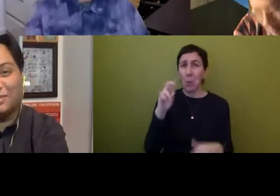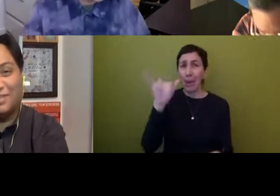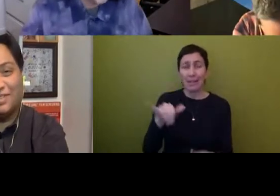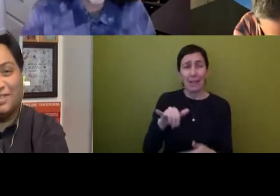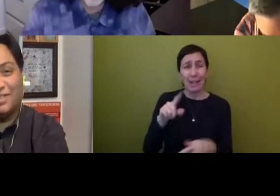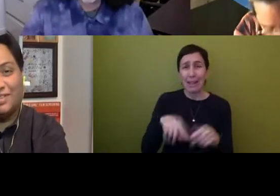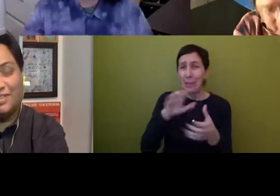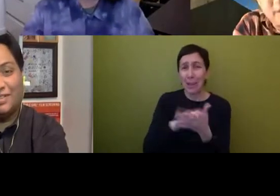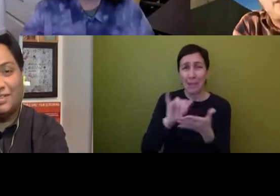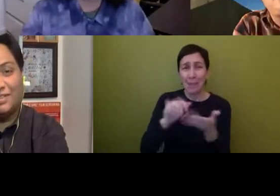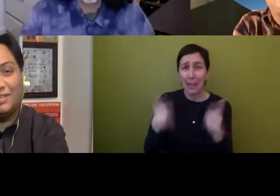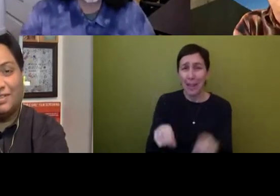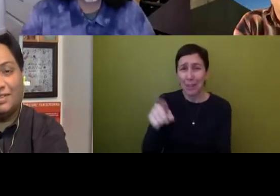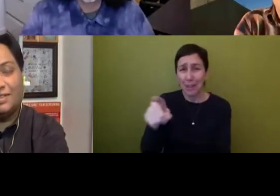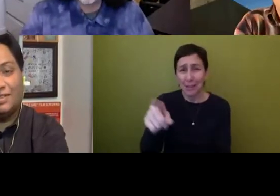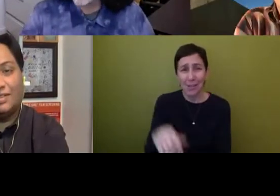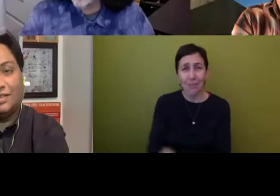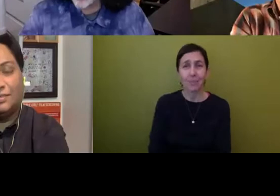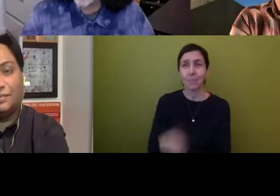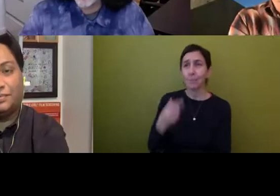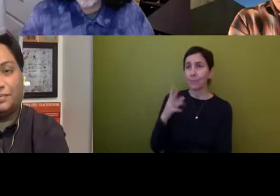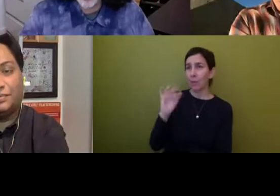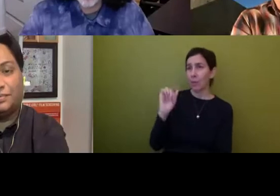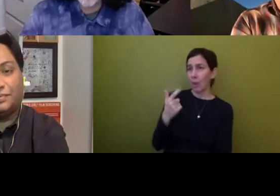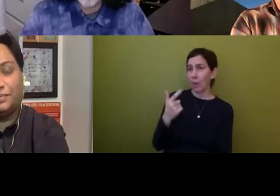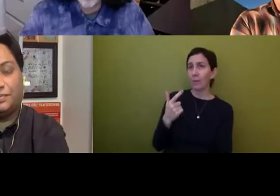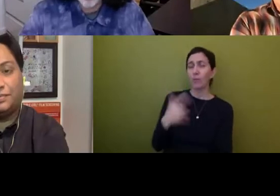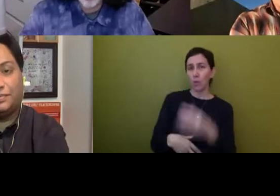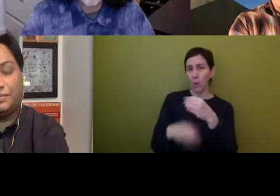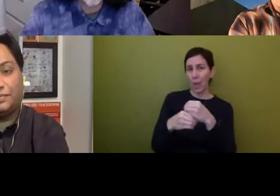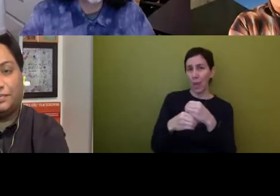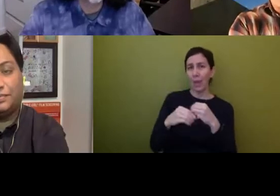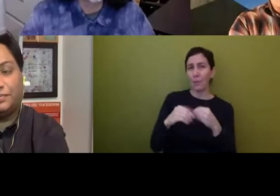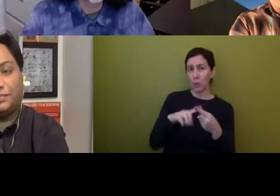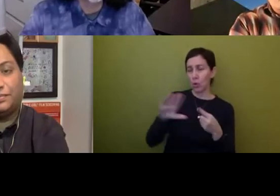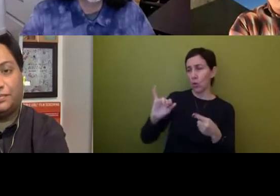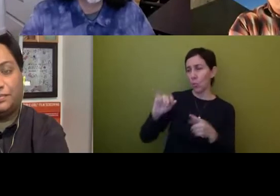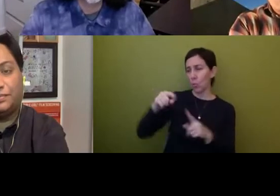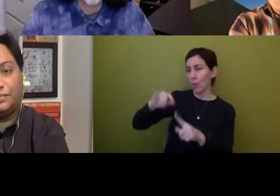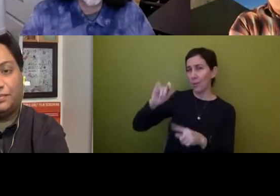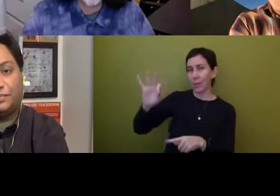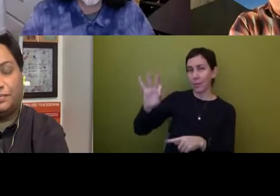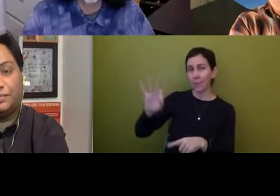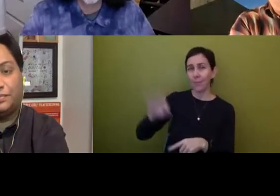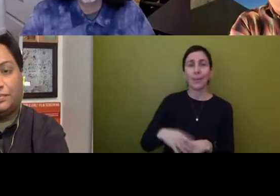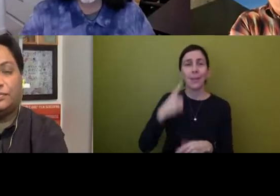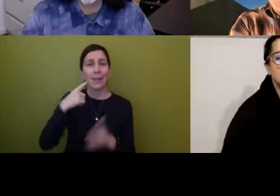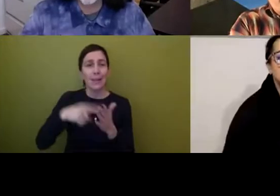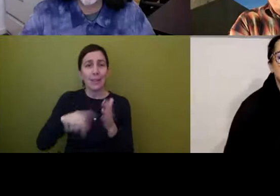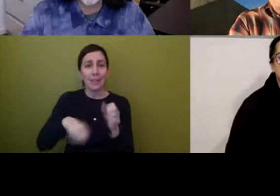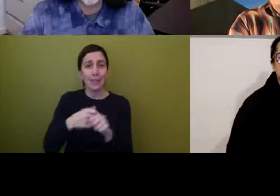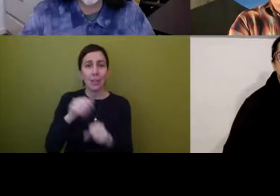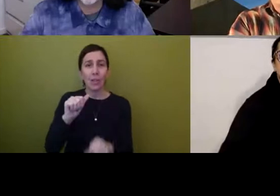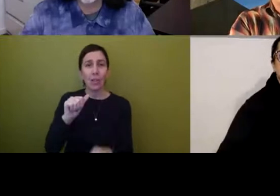I know. I know. Great point. And just to build on that, Jeff, I just want to sort of, um, uh, recently this year, Ariella's who lays book